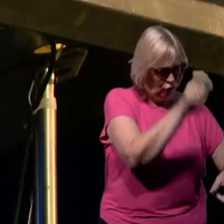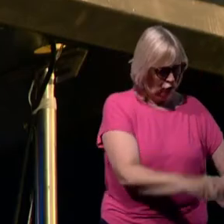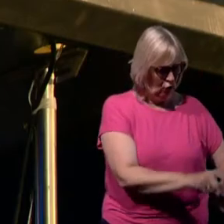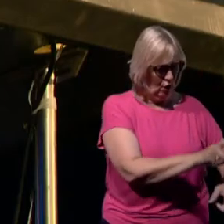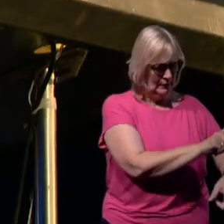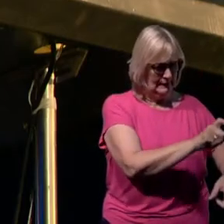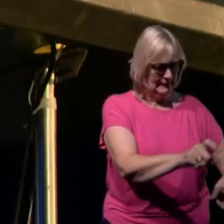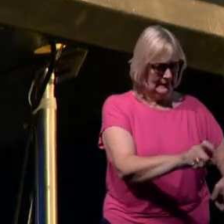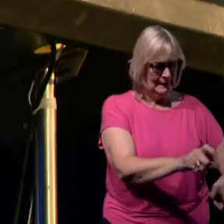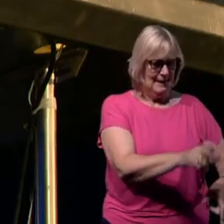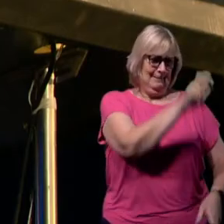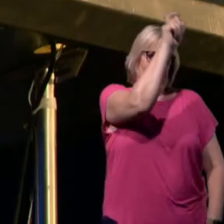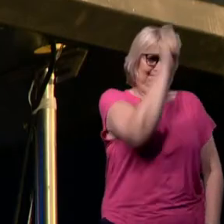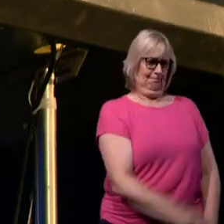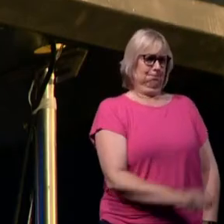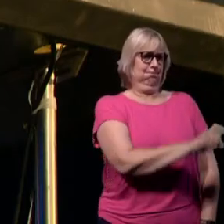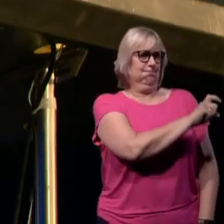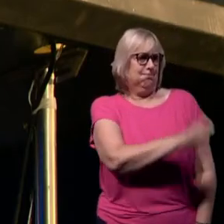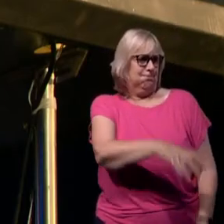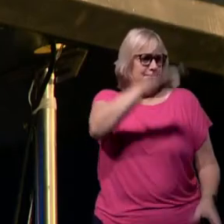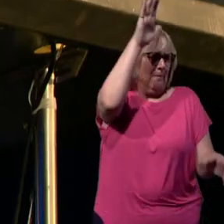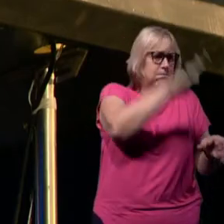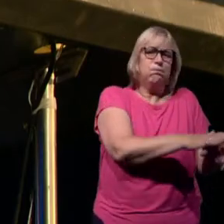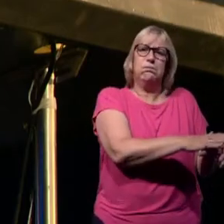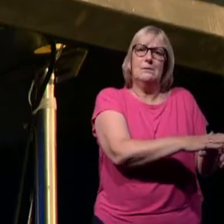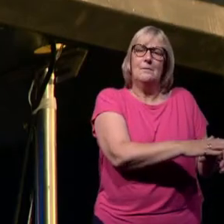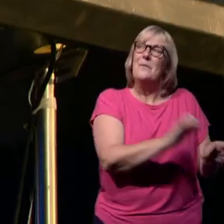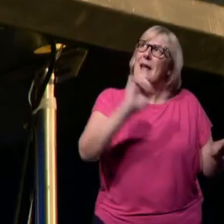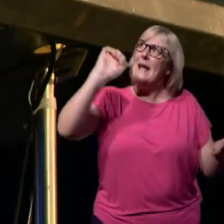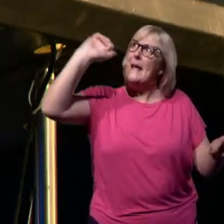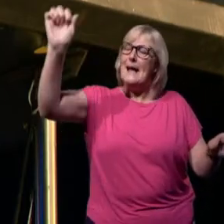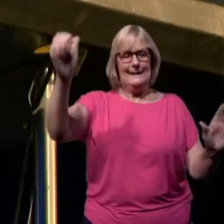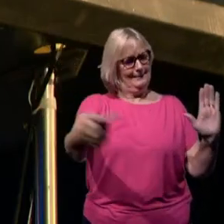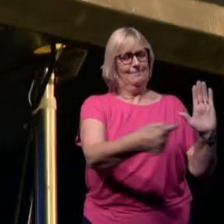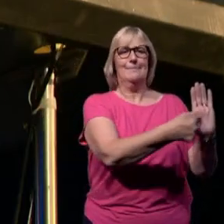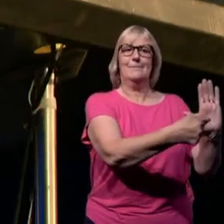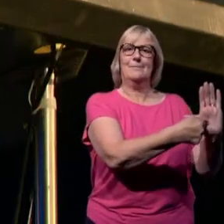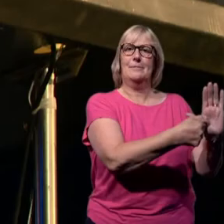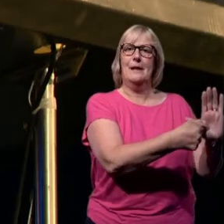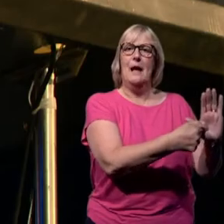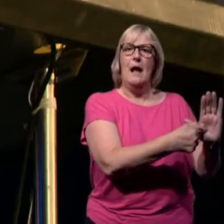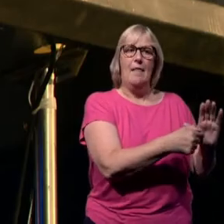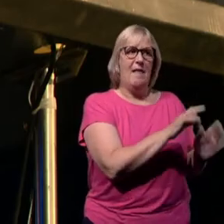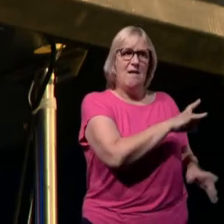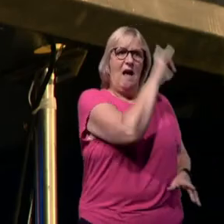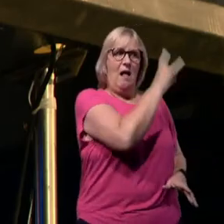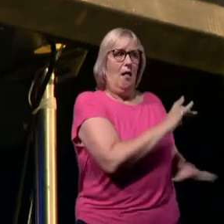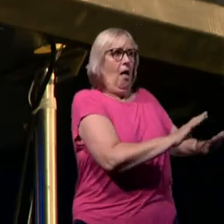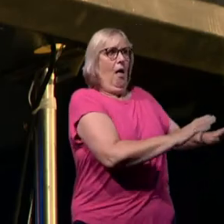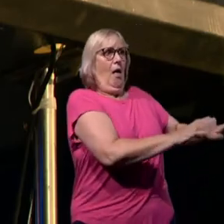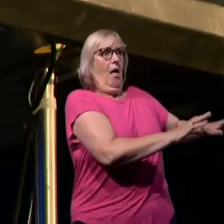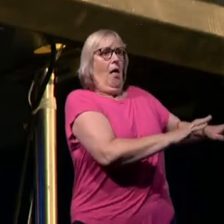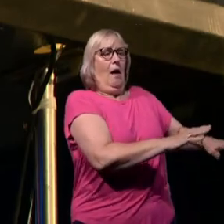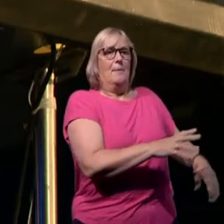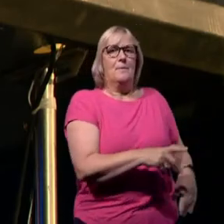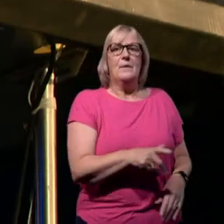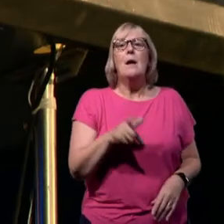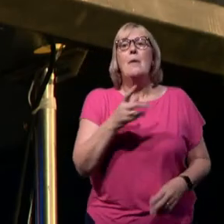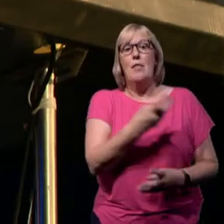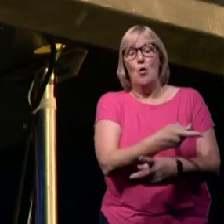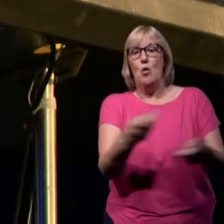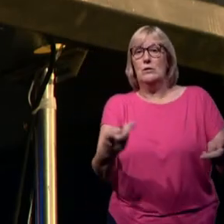a kingdom stake would be driven into the ground that caused the very gates of hell to shudder. They wanted to keep